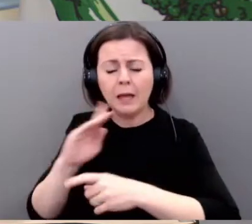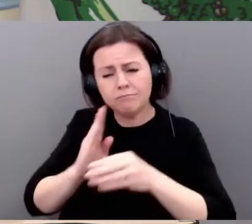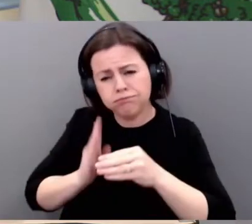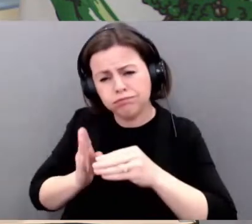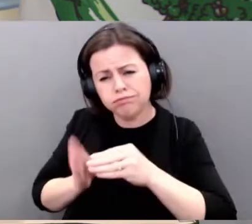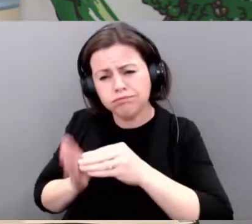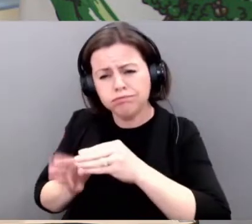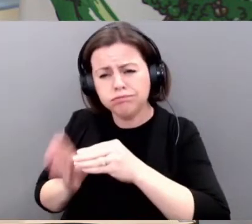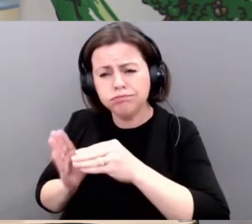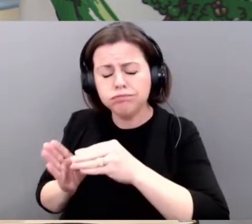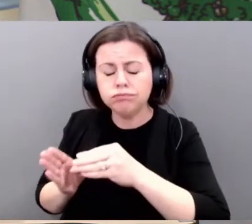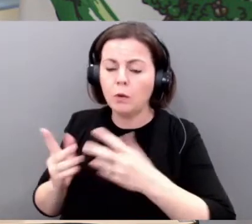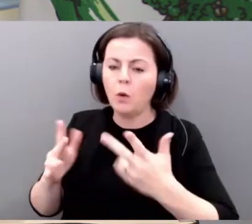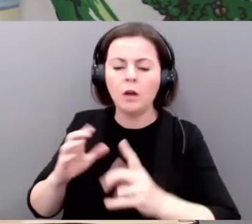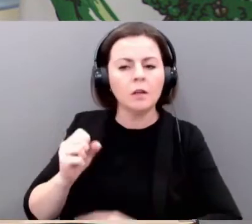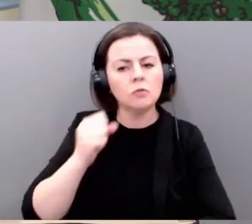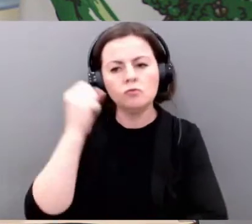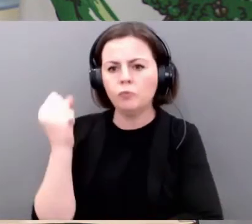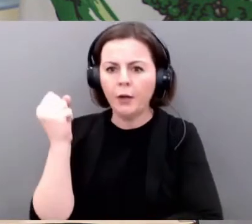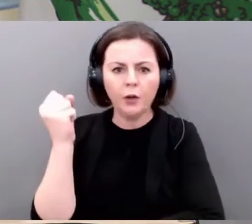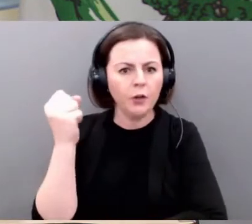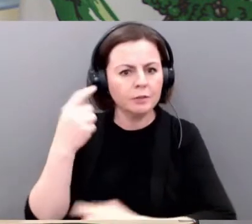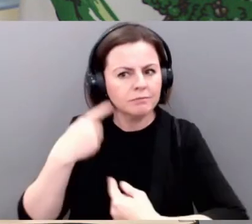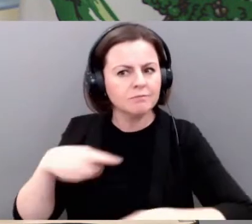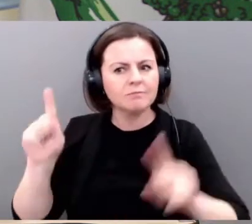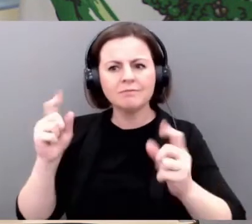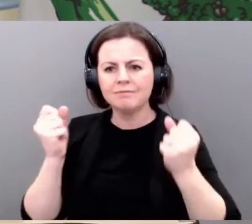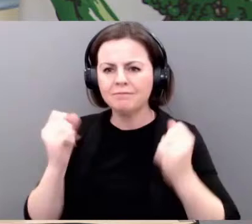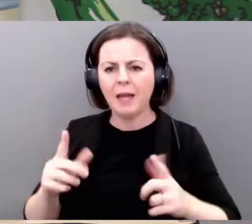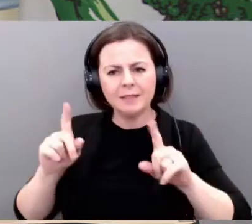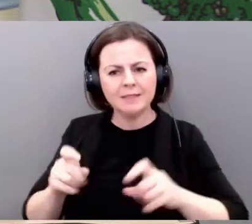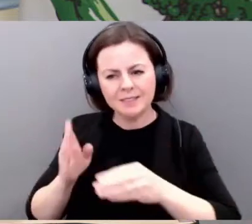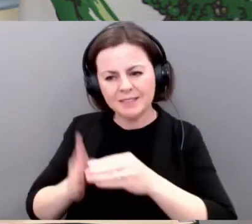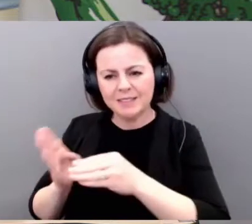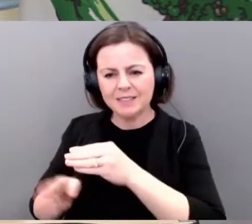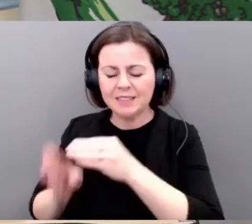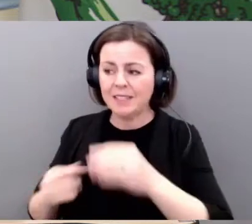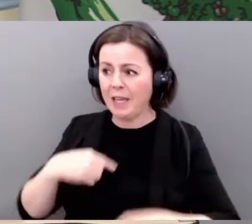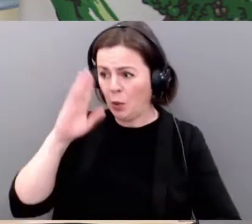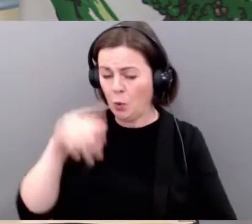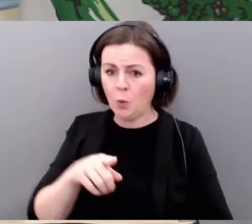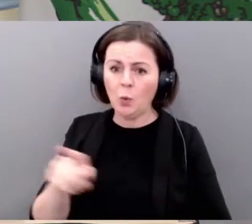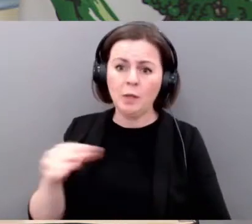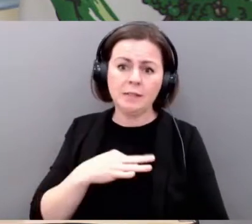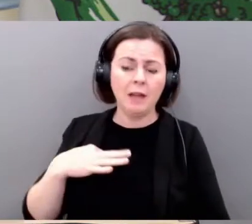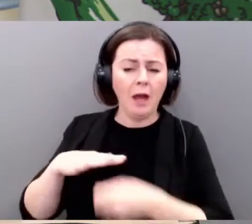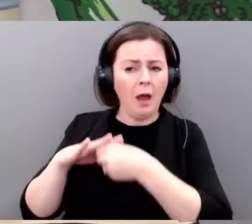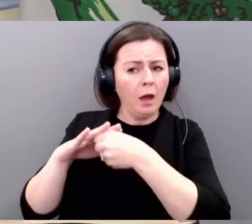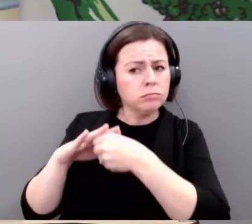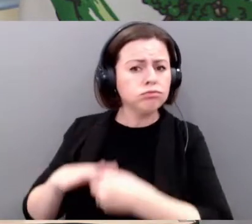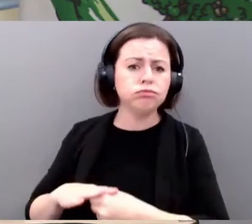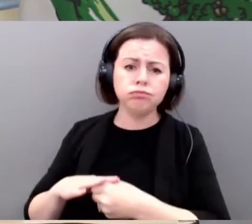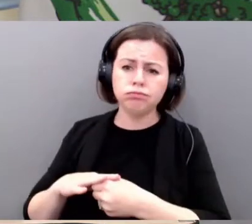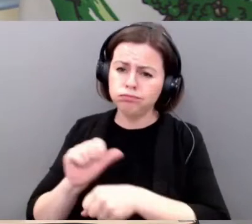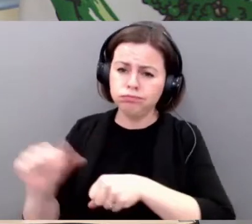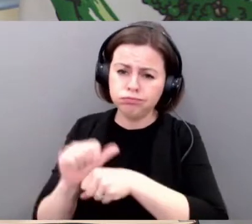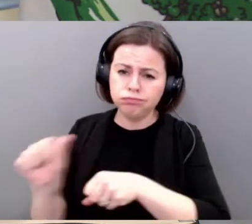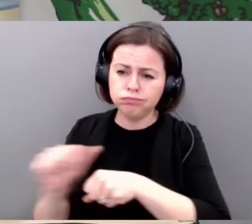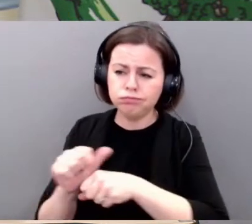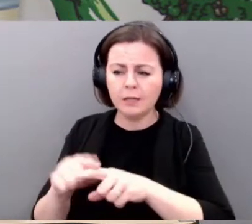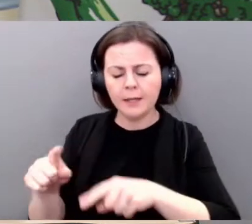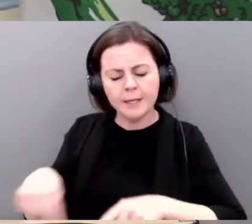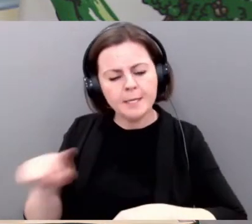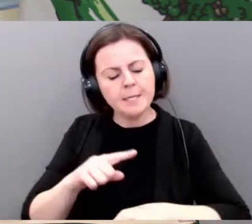is caused when we see increased testing like this, but you have responded in a big way, and we appreciate